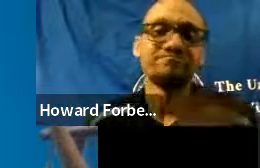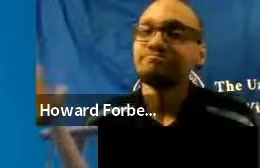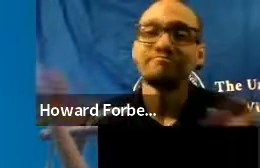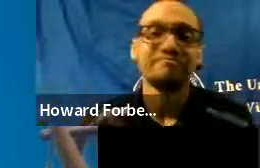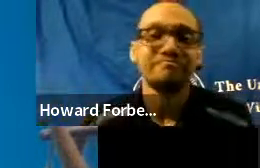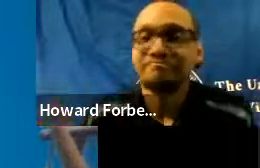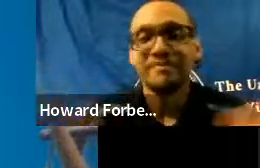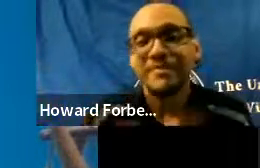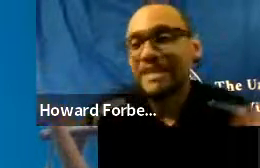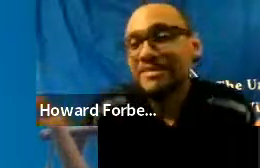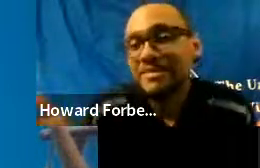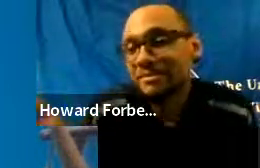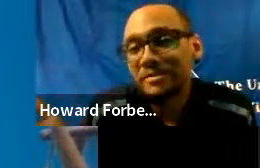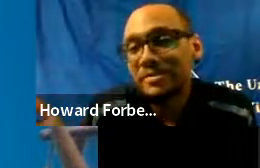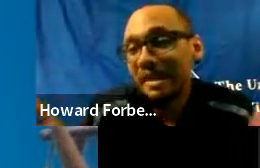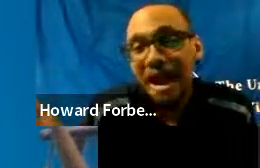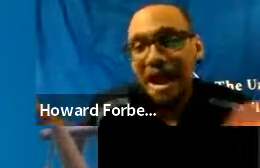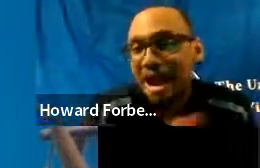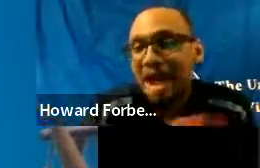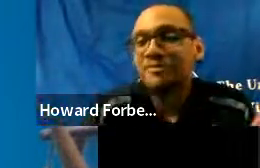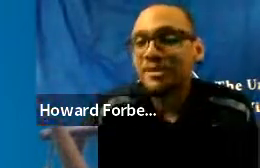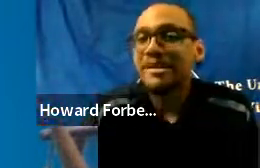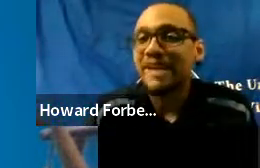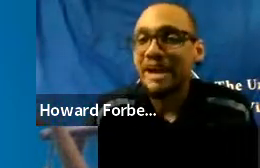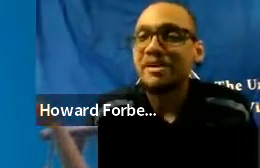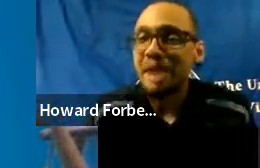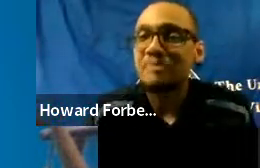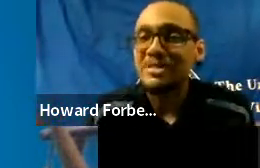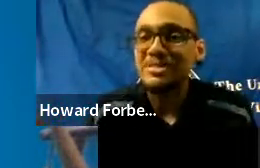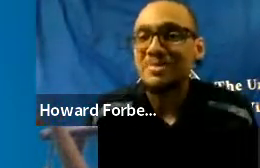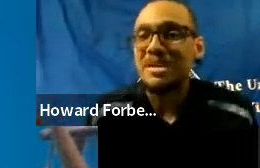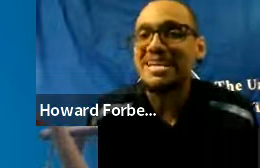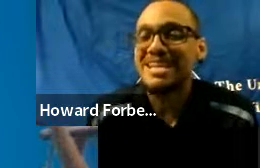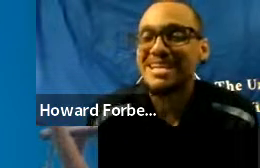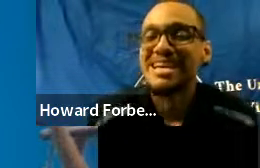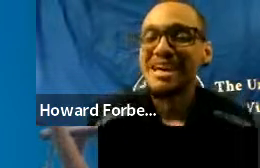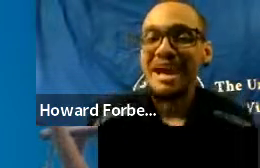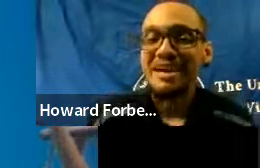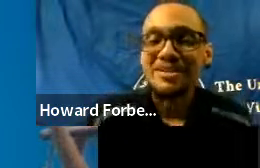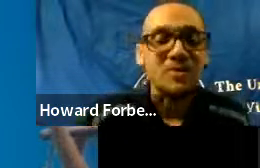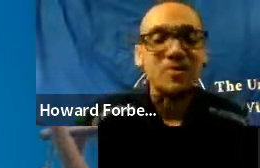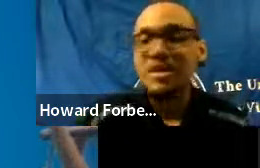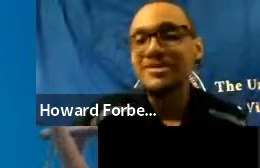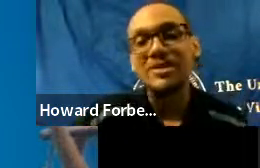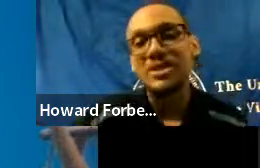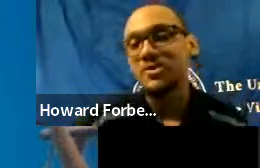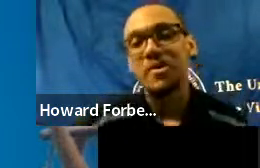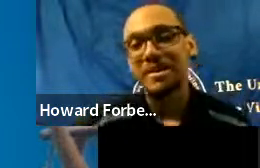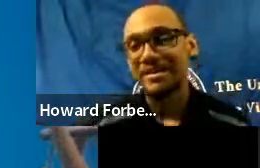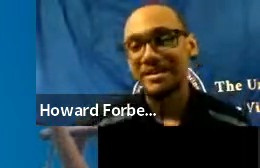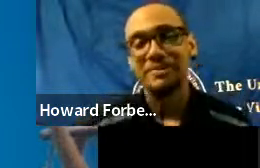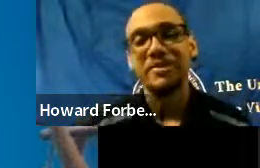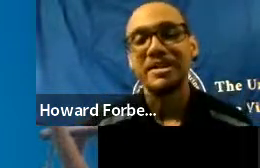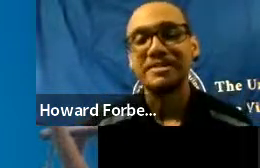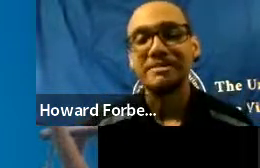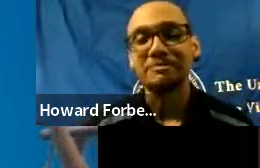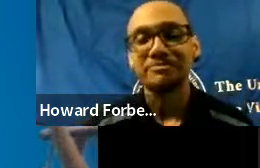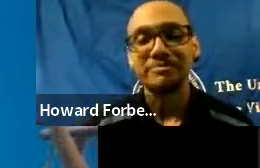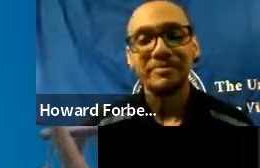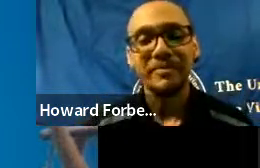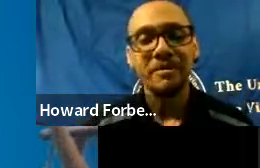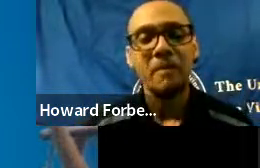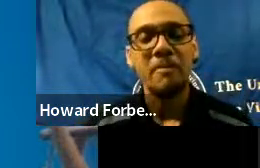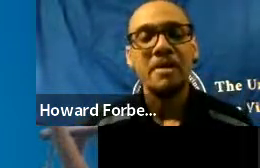setting, that's it for me. Like, I feel like I've accomplished something and it's such a rewarding